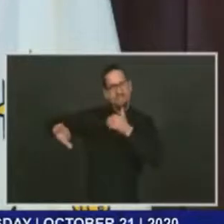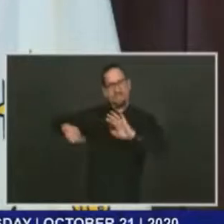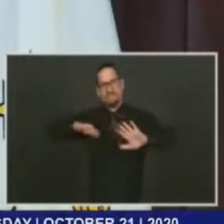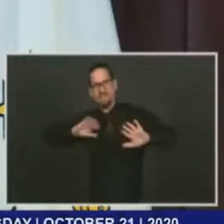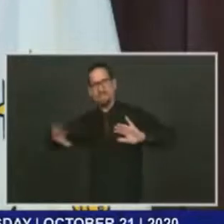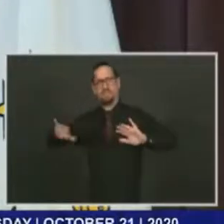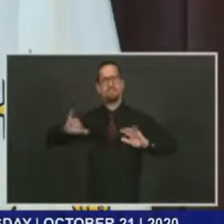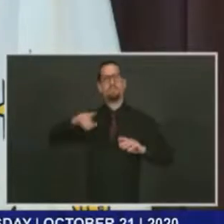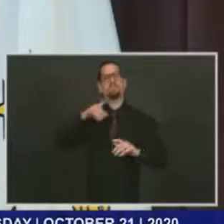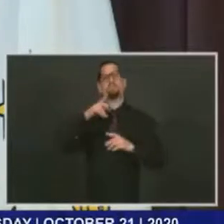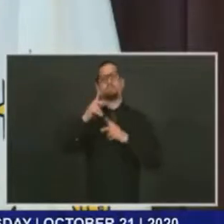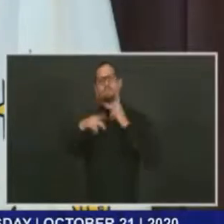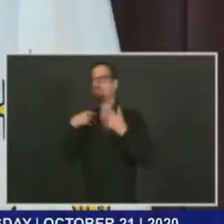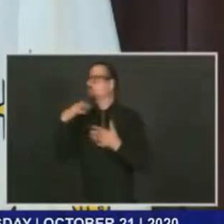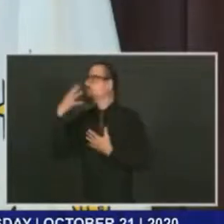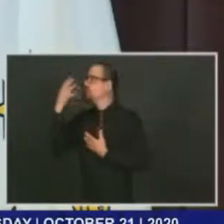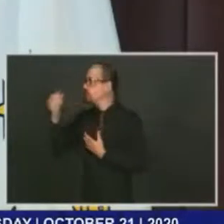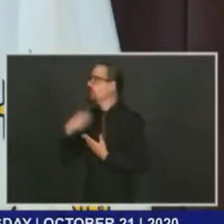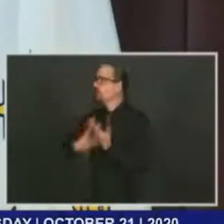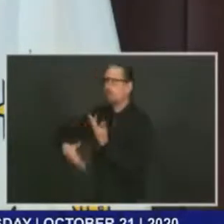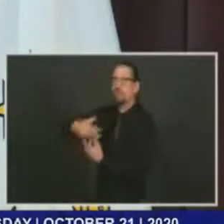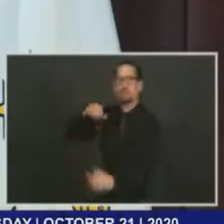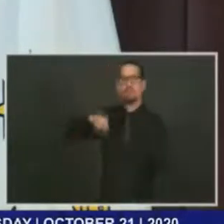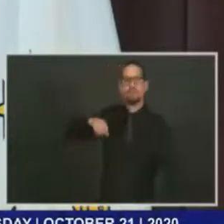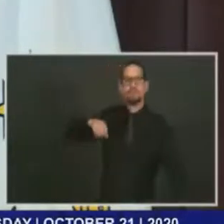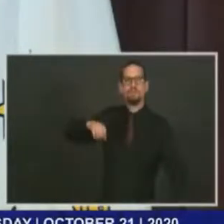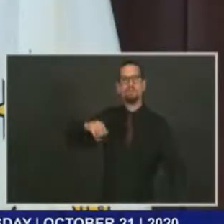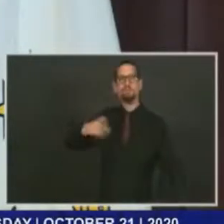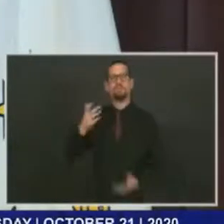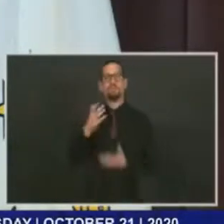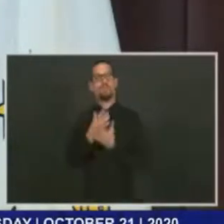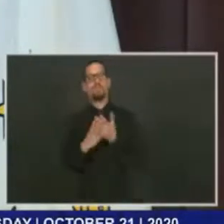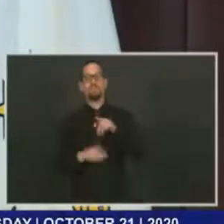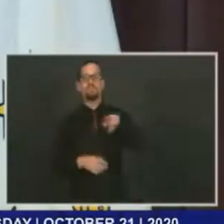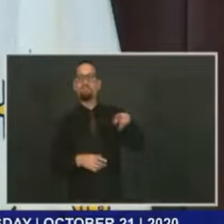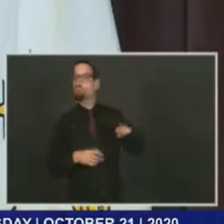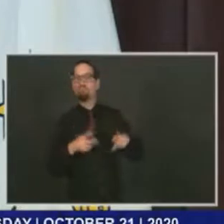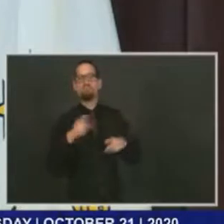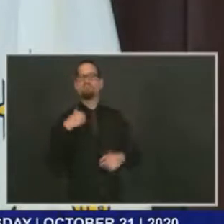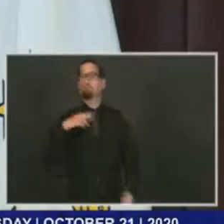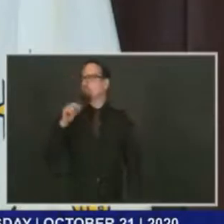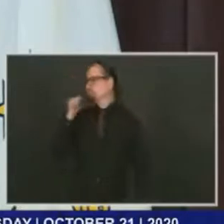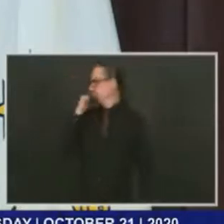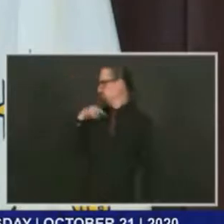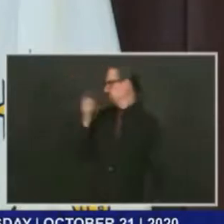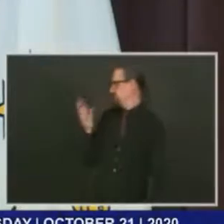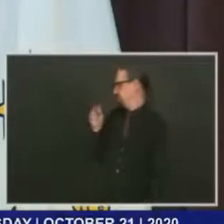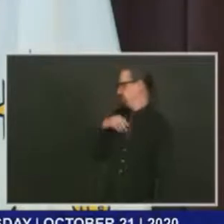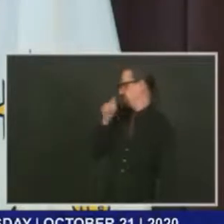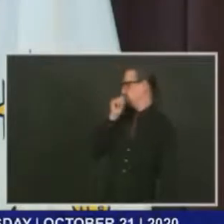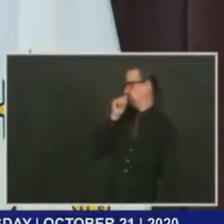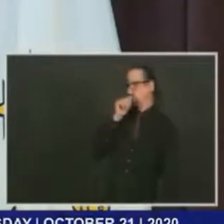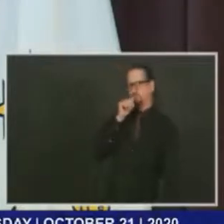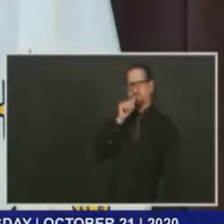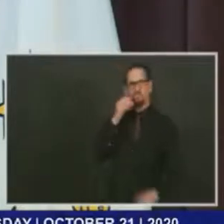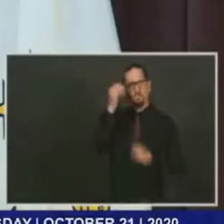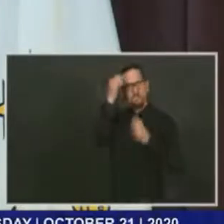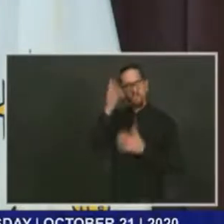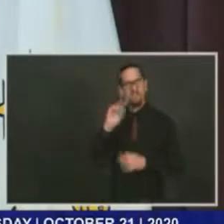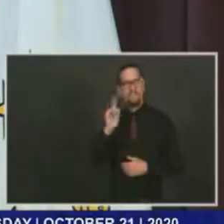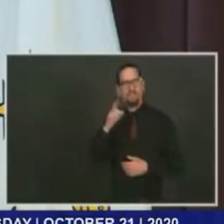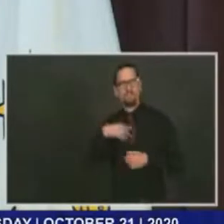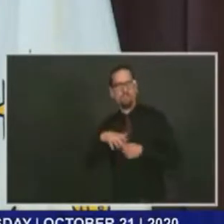gathering initially are refusing to provide information on the size, the location, or the